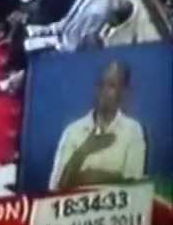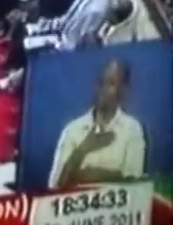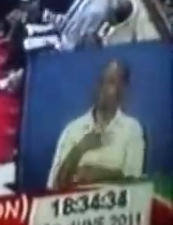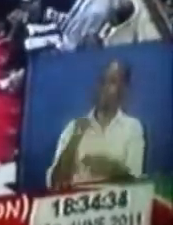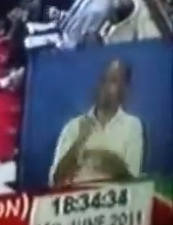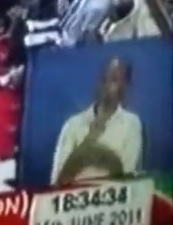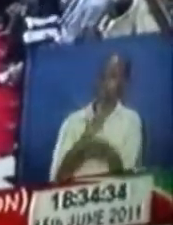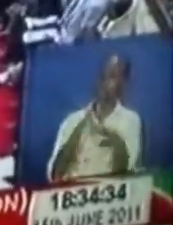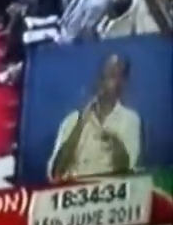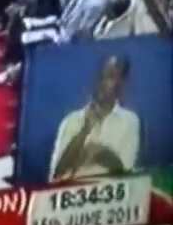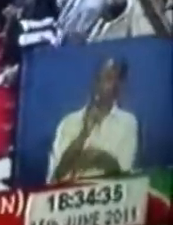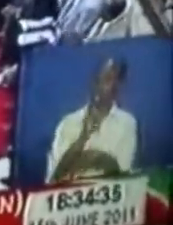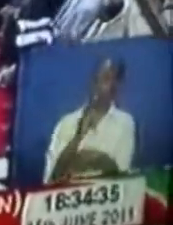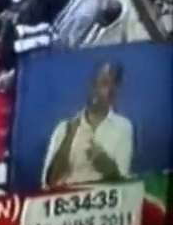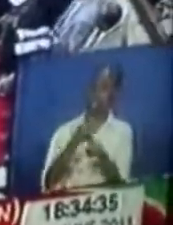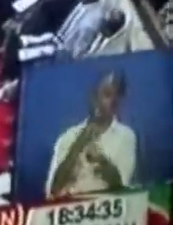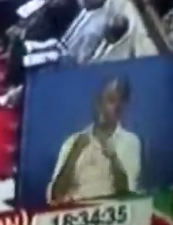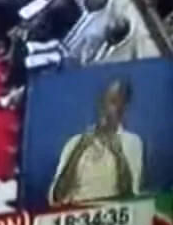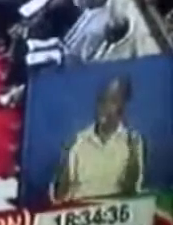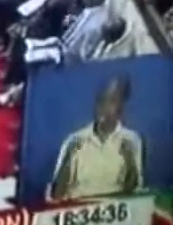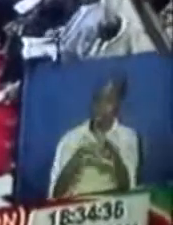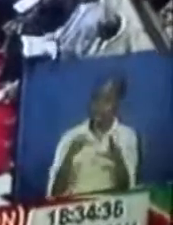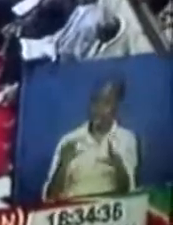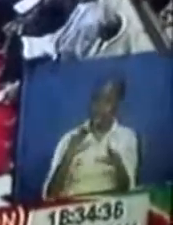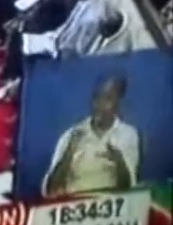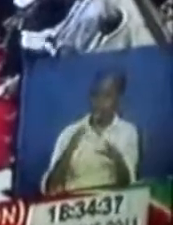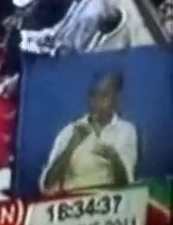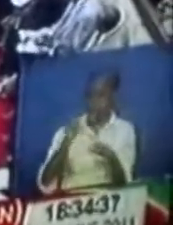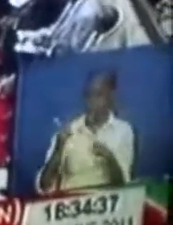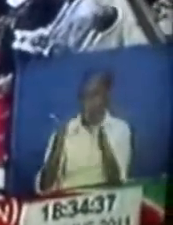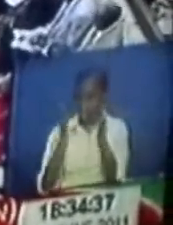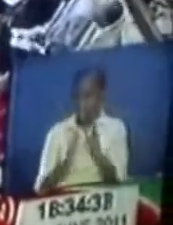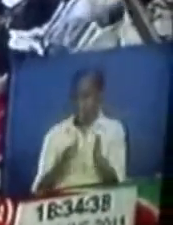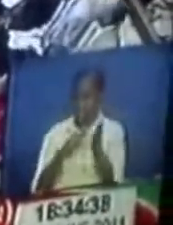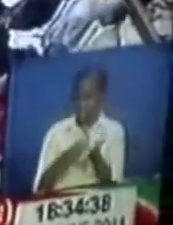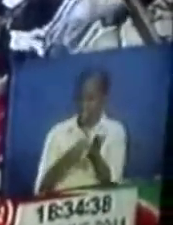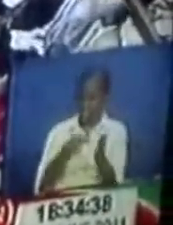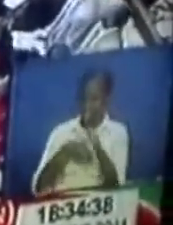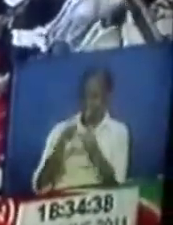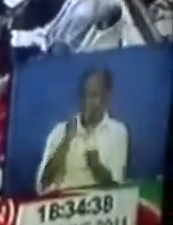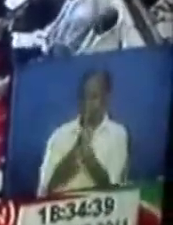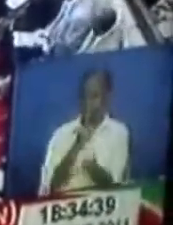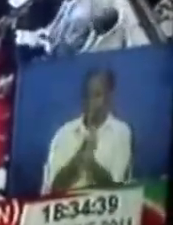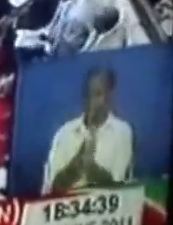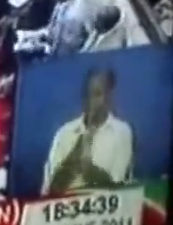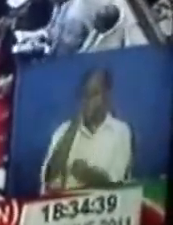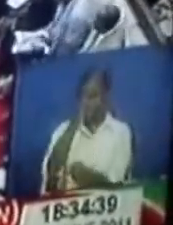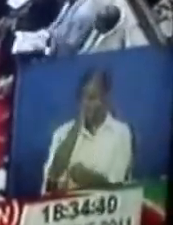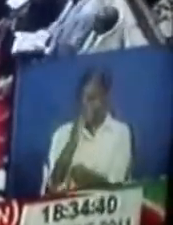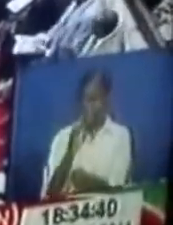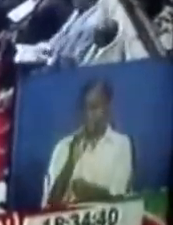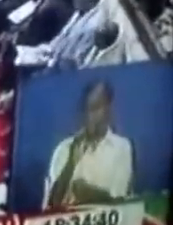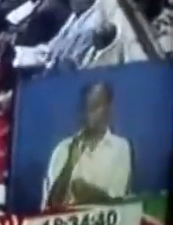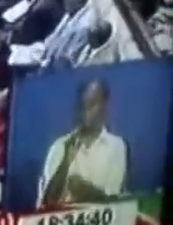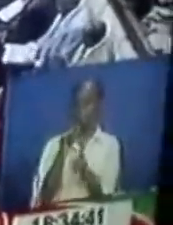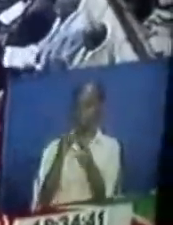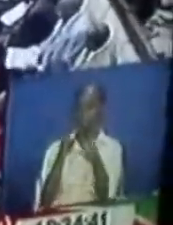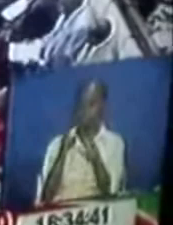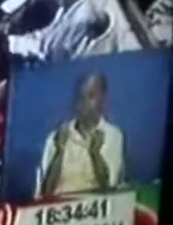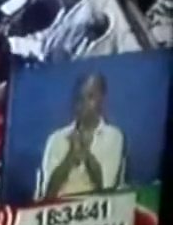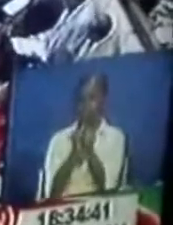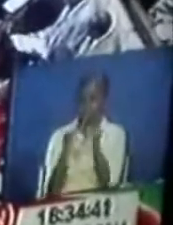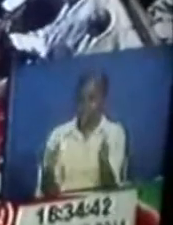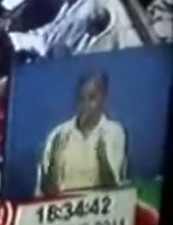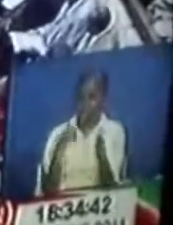Uses or threatens violence against a member or other person, persists in making serious allegations without, in the